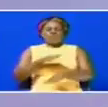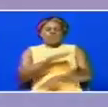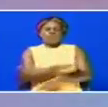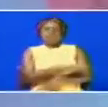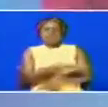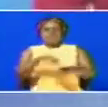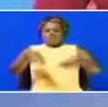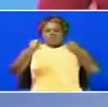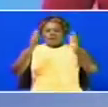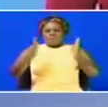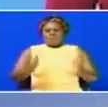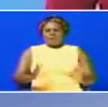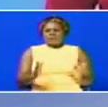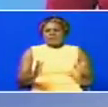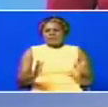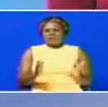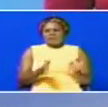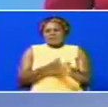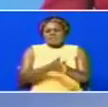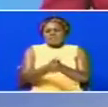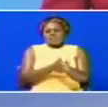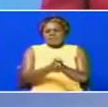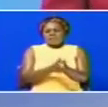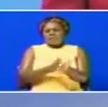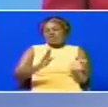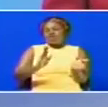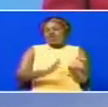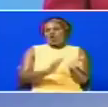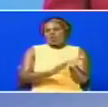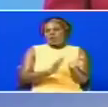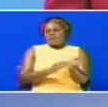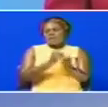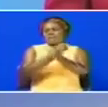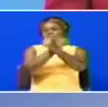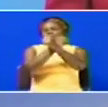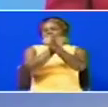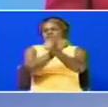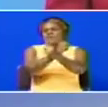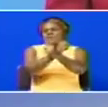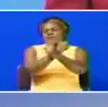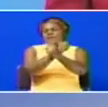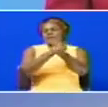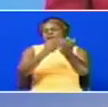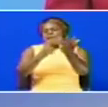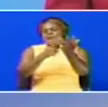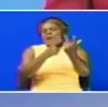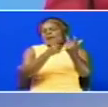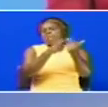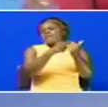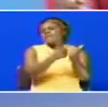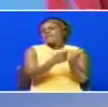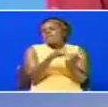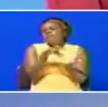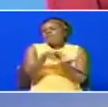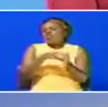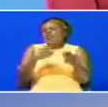chairperson has just issued a rather interesting statement defending his numbers. So where are we with